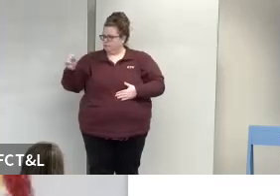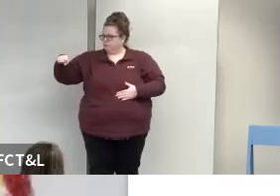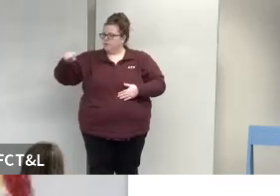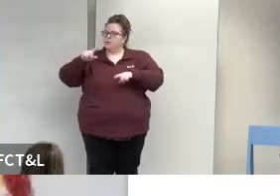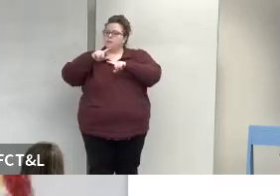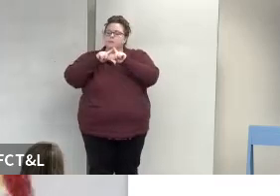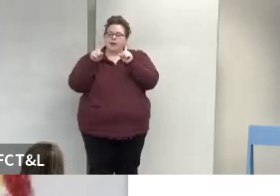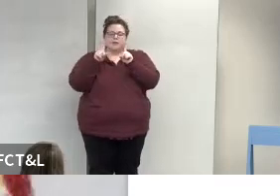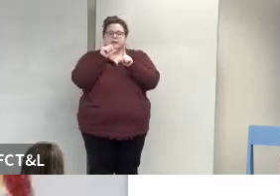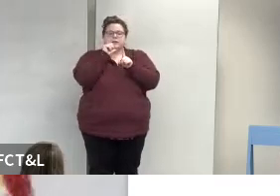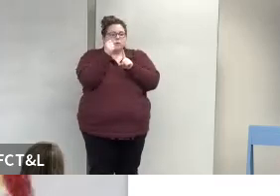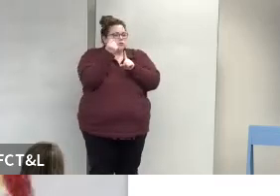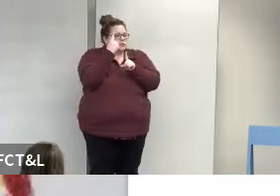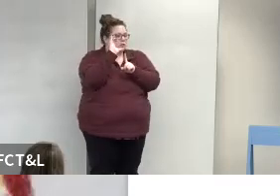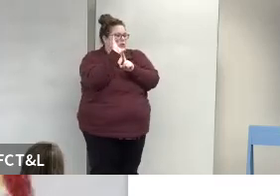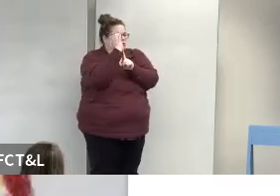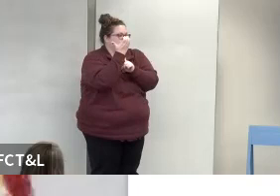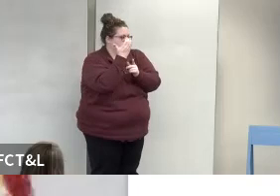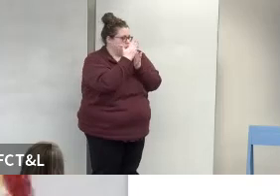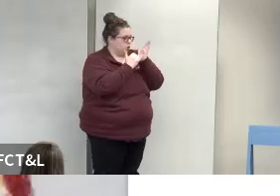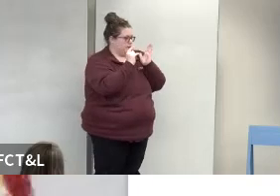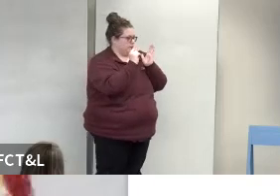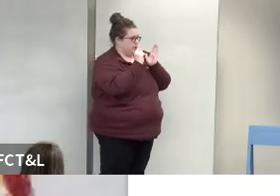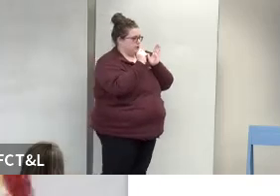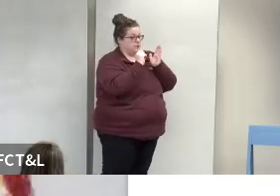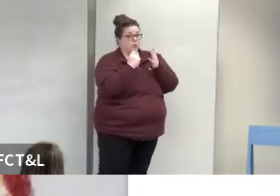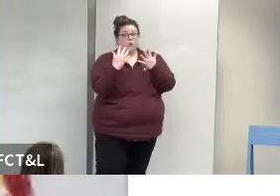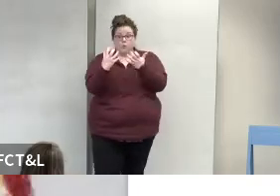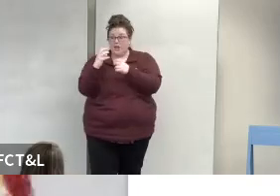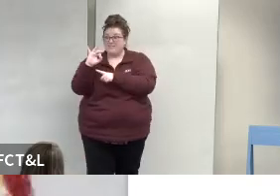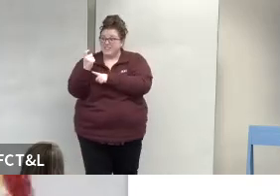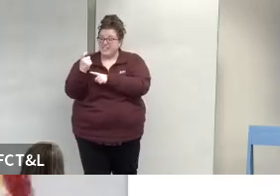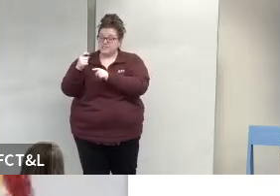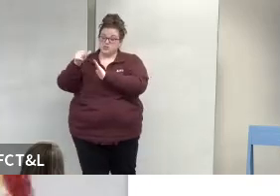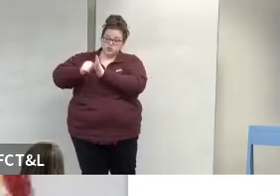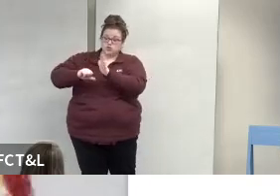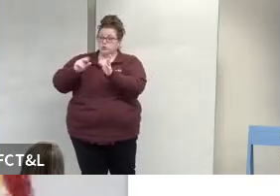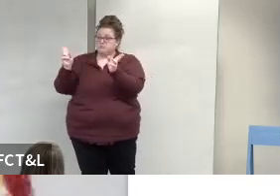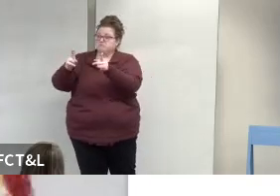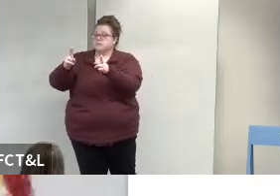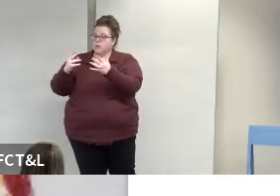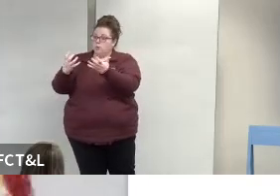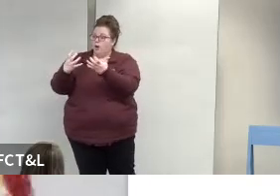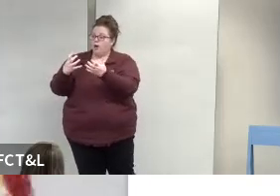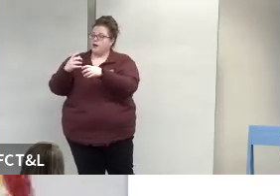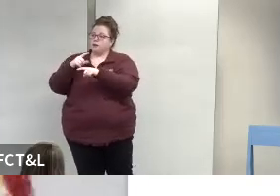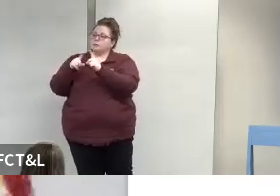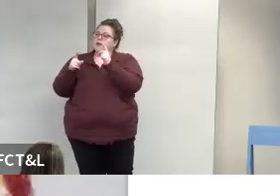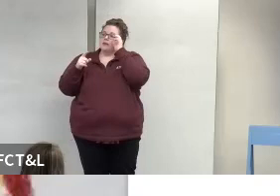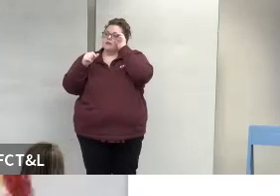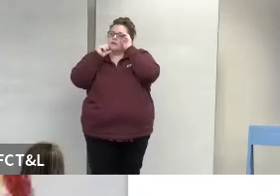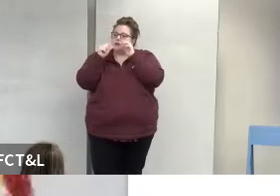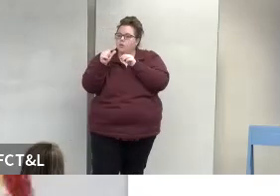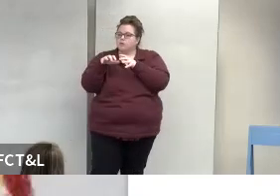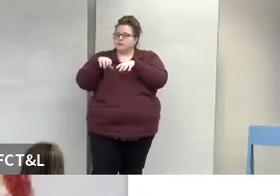They go to school, medical school, for that very purpose, for the well-being of the person.